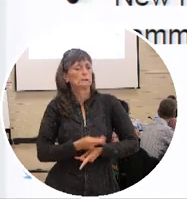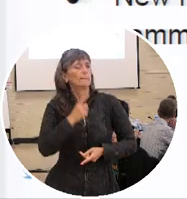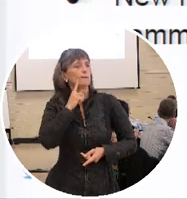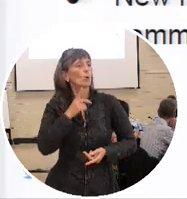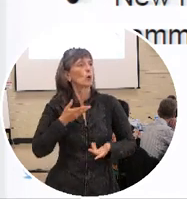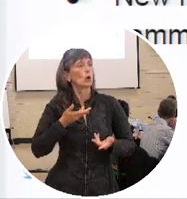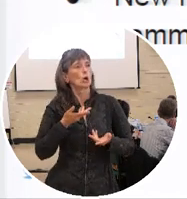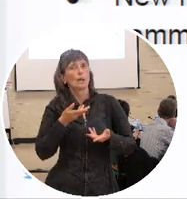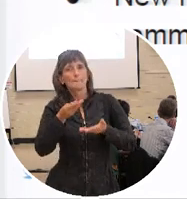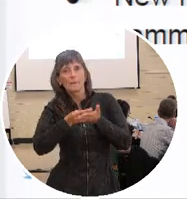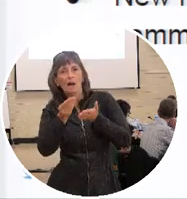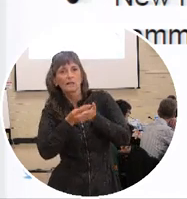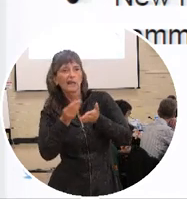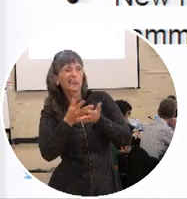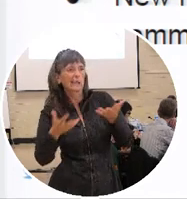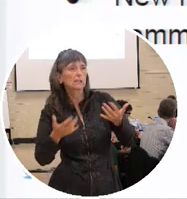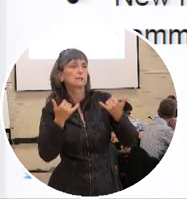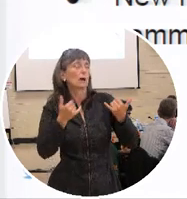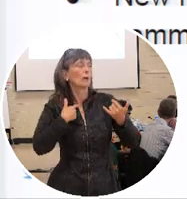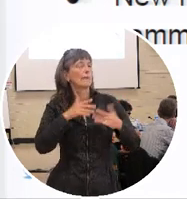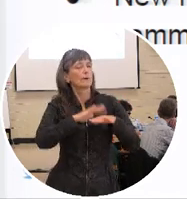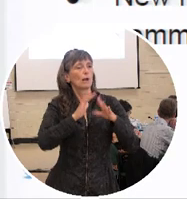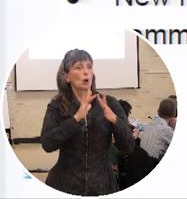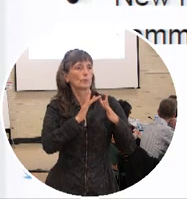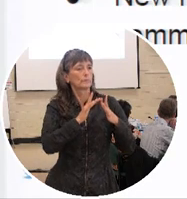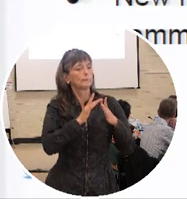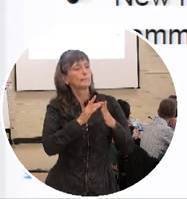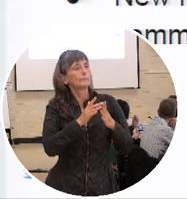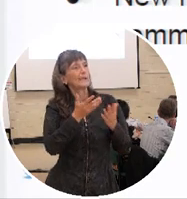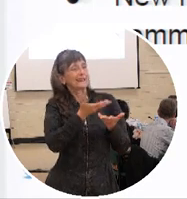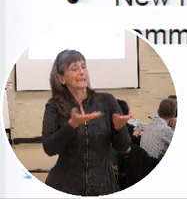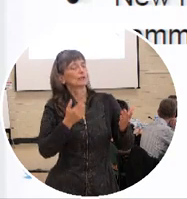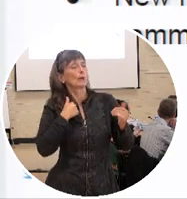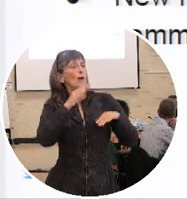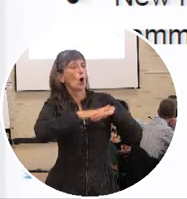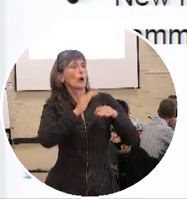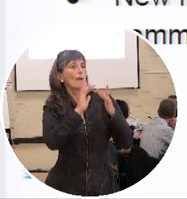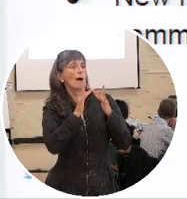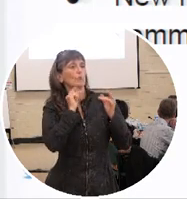we now have a web-based asset management system.